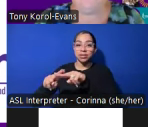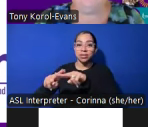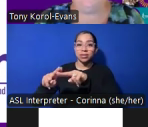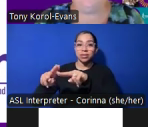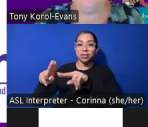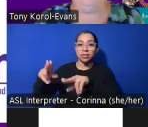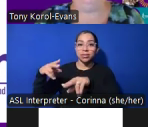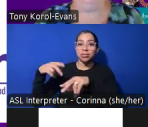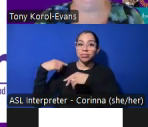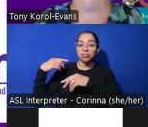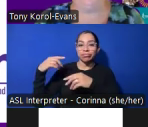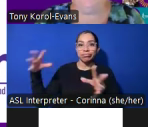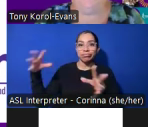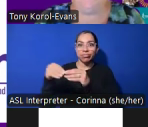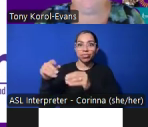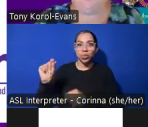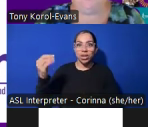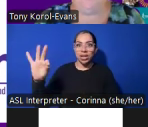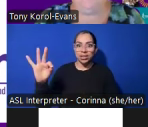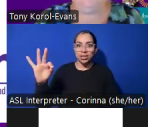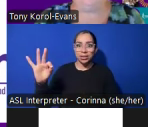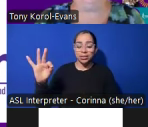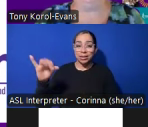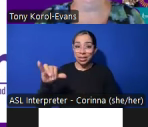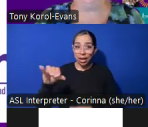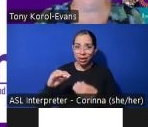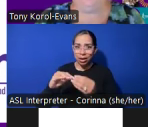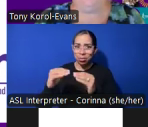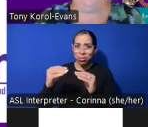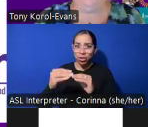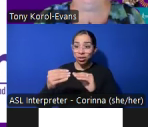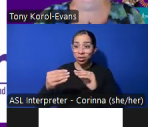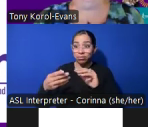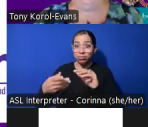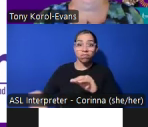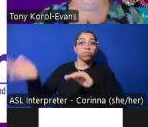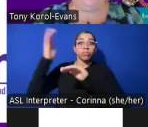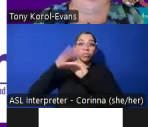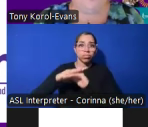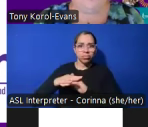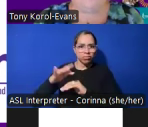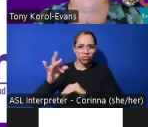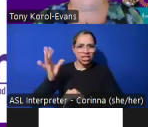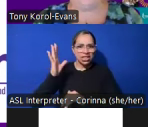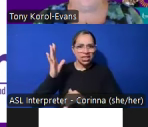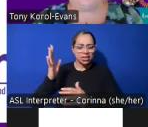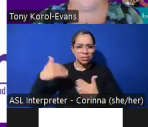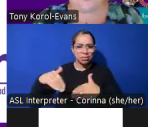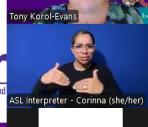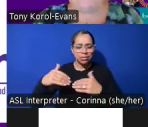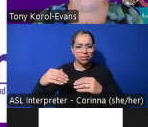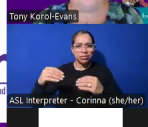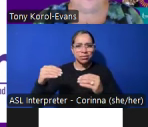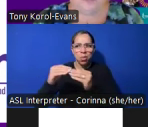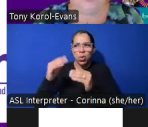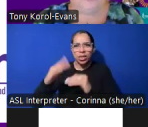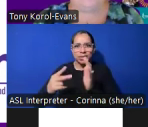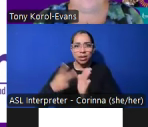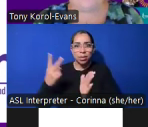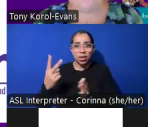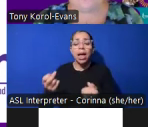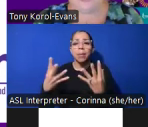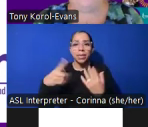That is a ridiculous number. That is more than double. You tell me how many of you have had your shelter staffs